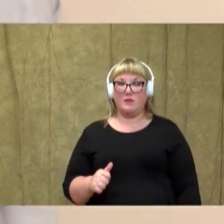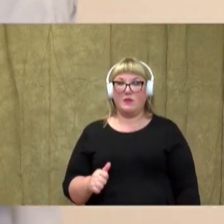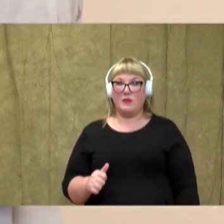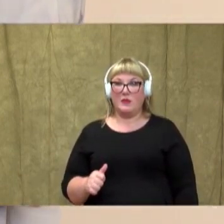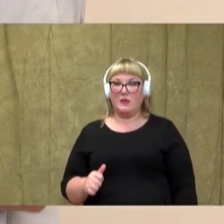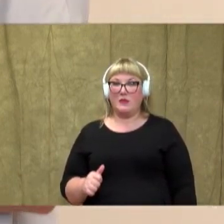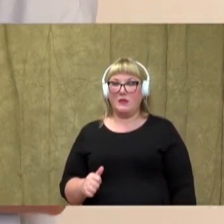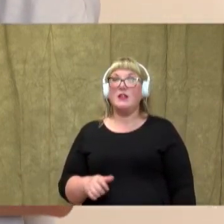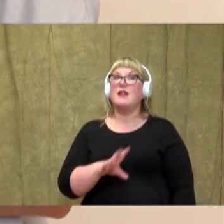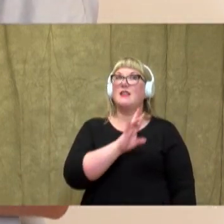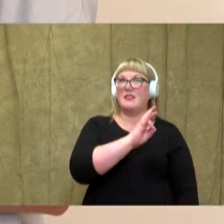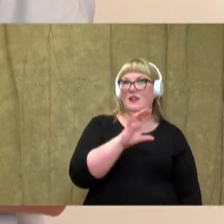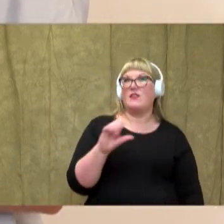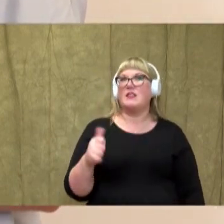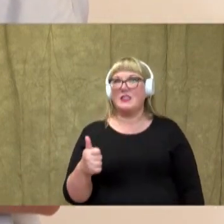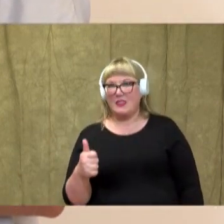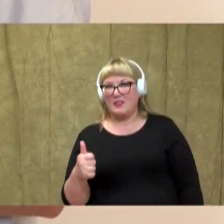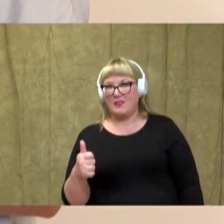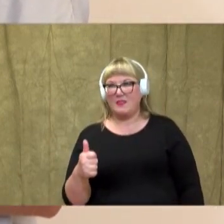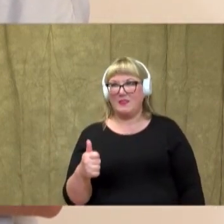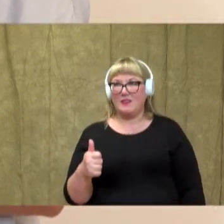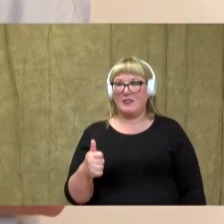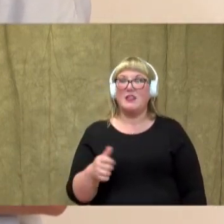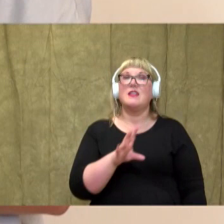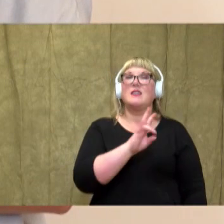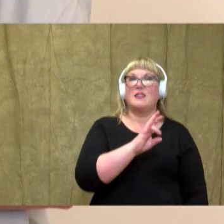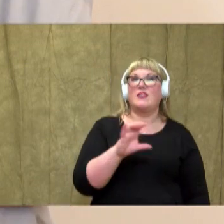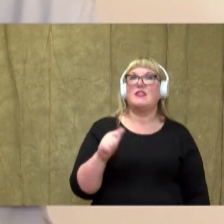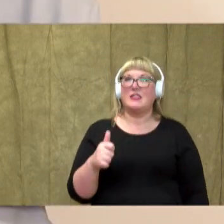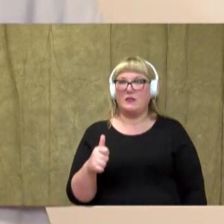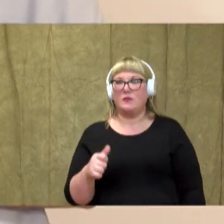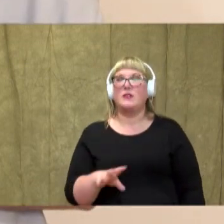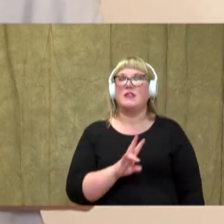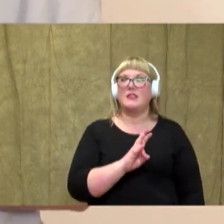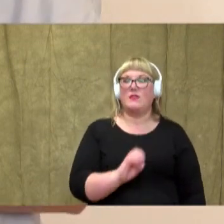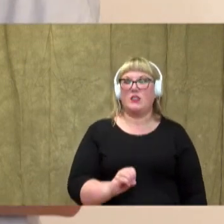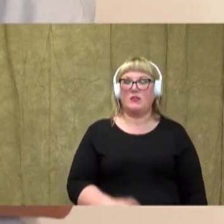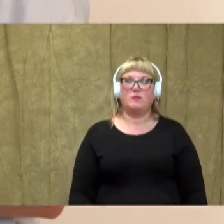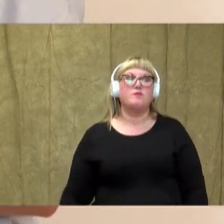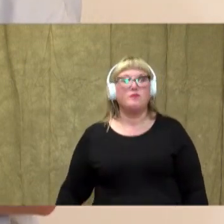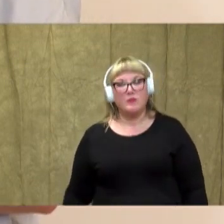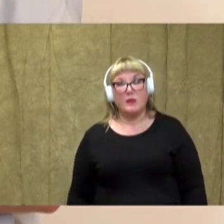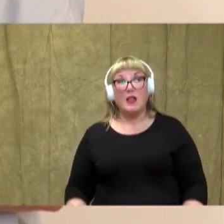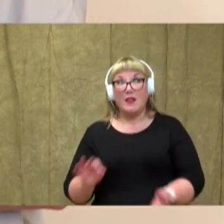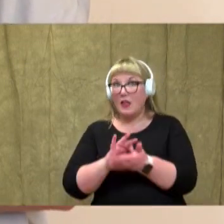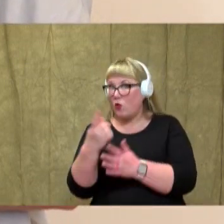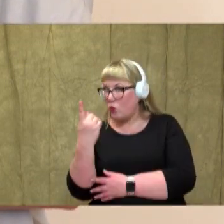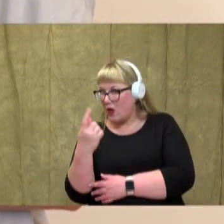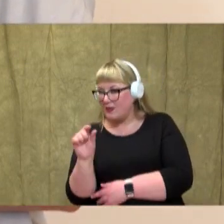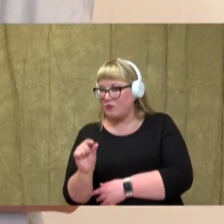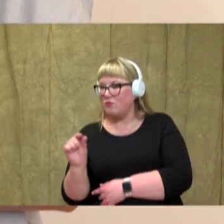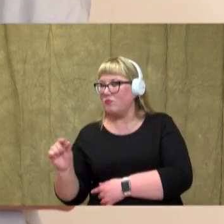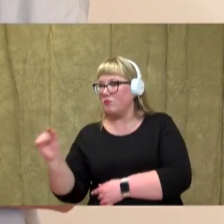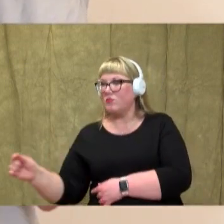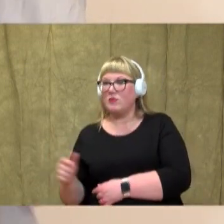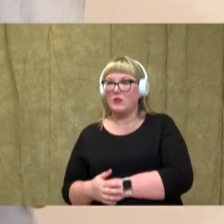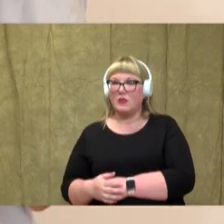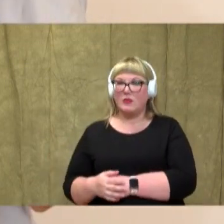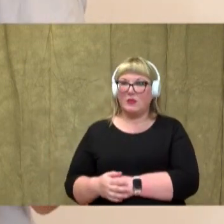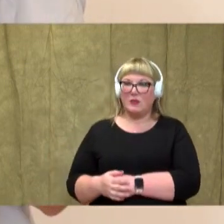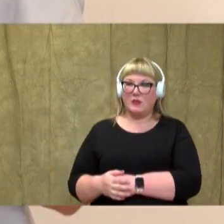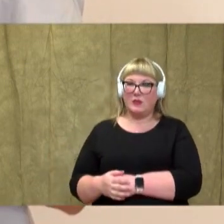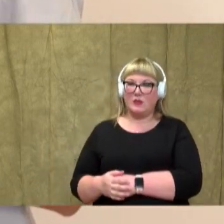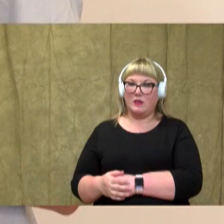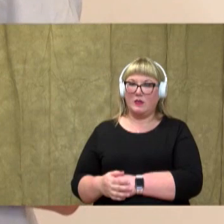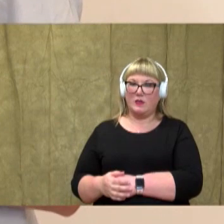or 7 tens, which gives us 70. Now let's count our ones. Remember, when we count by ones, we always